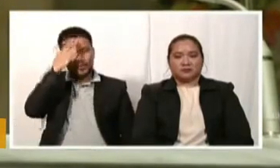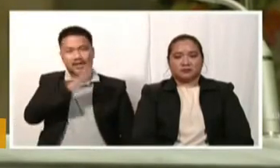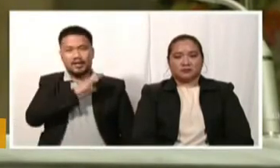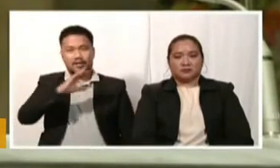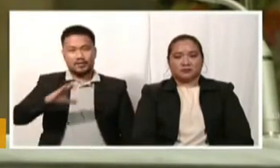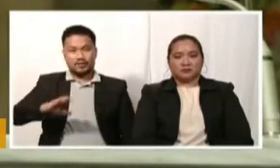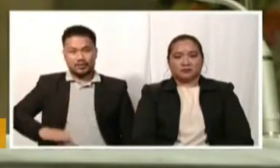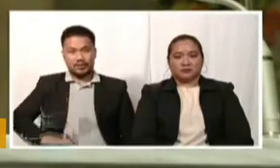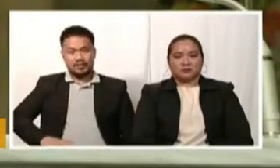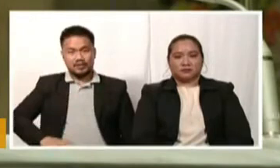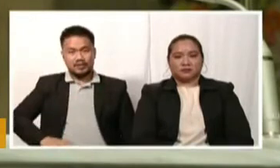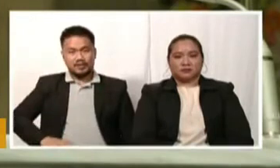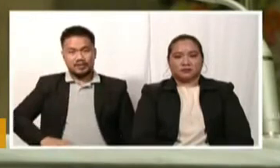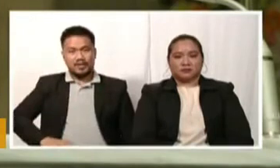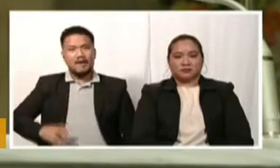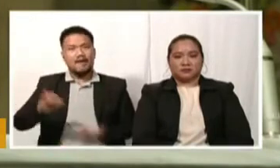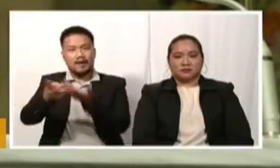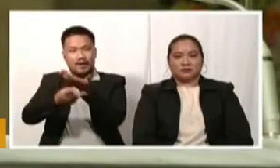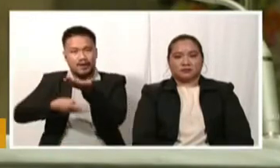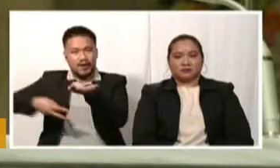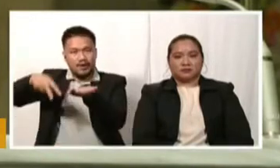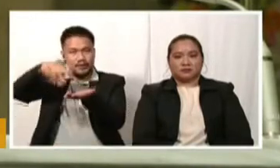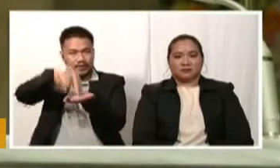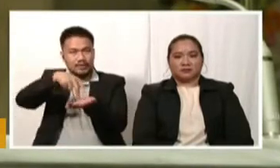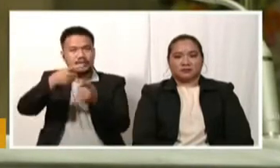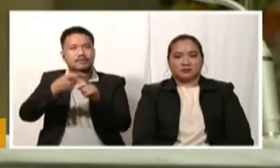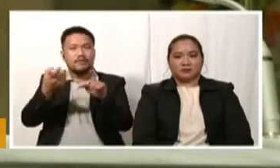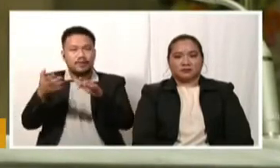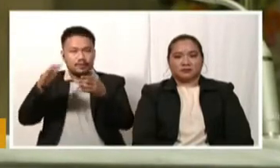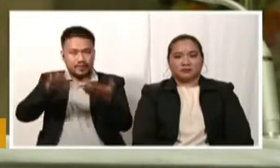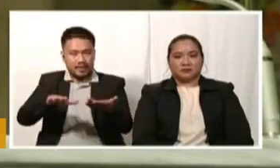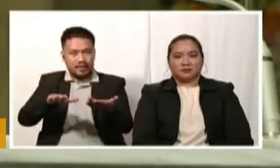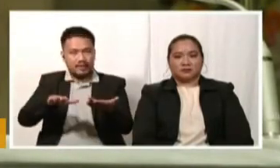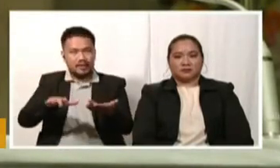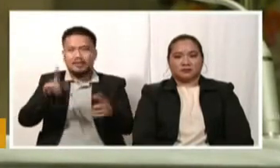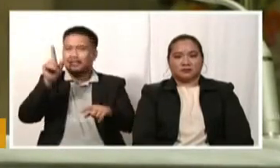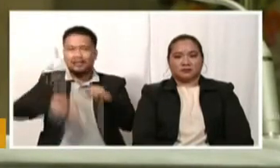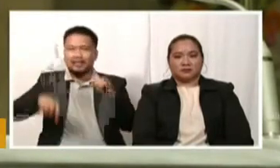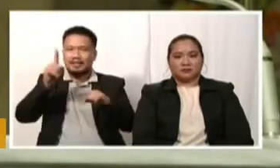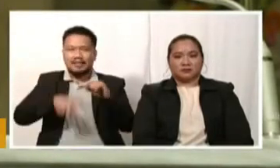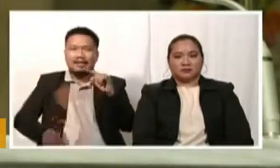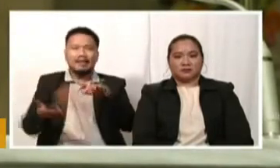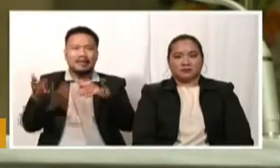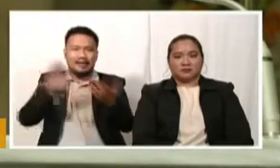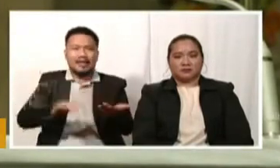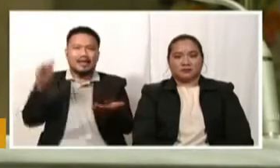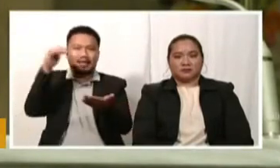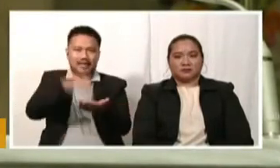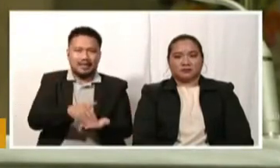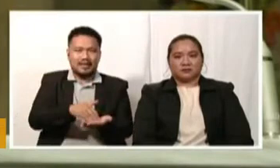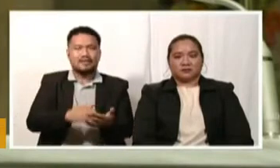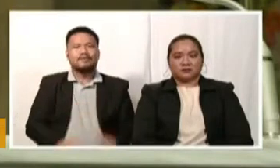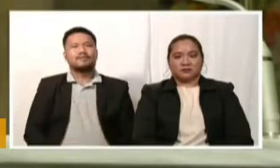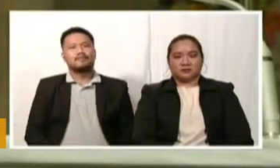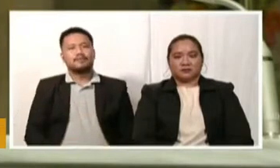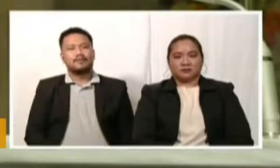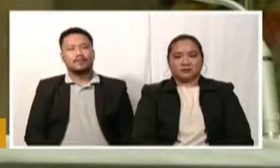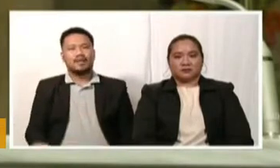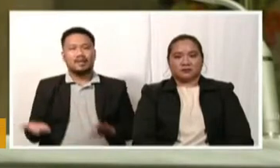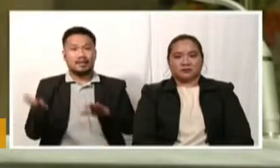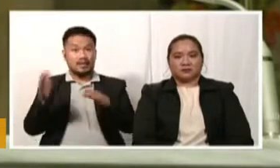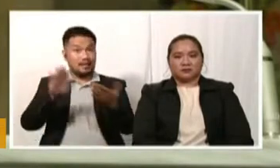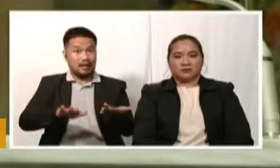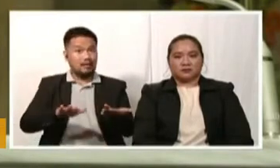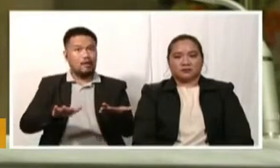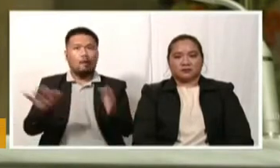Christ, raised from the dead, dies no more. Death no